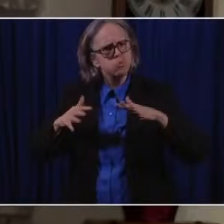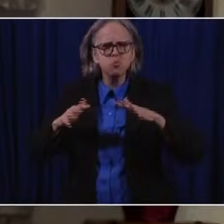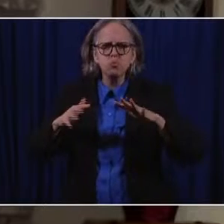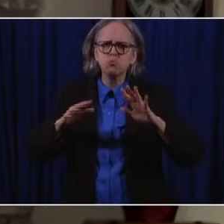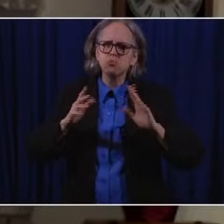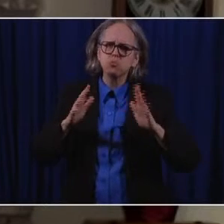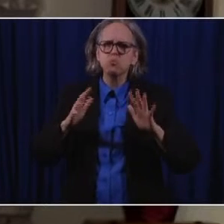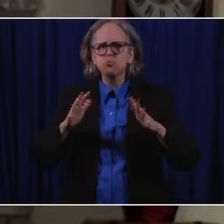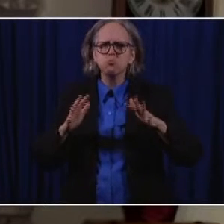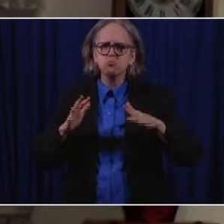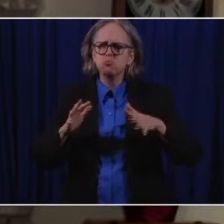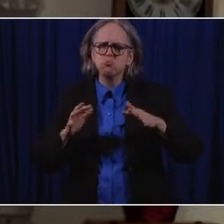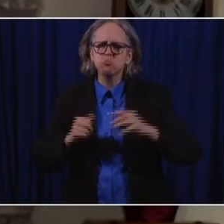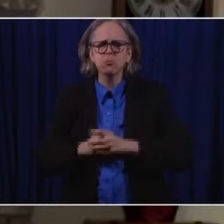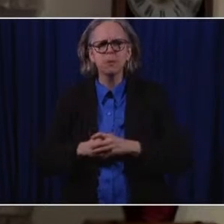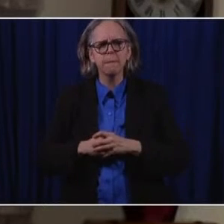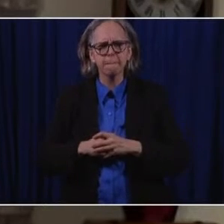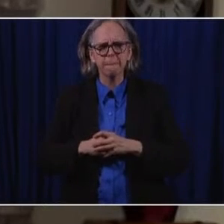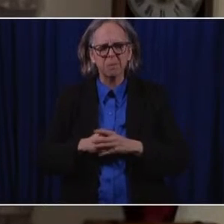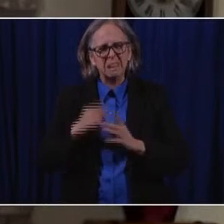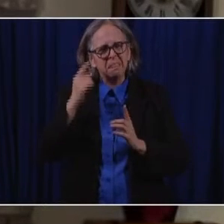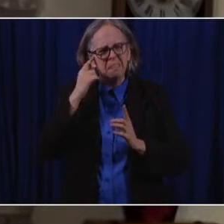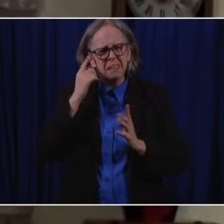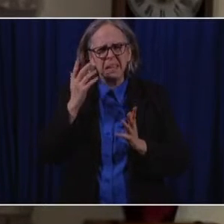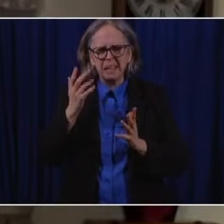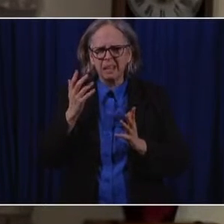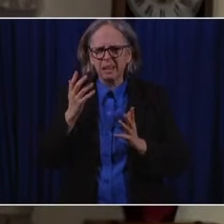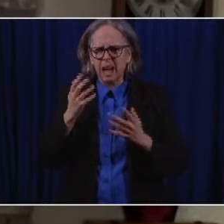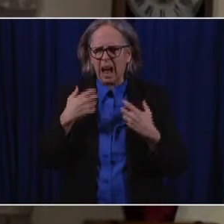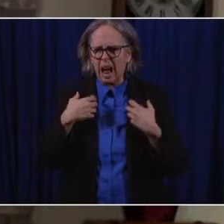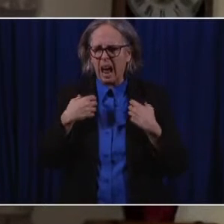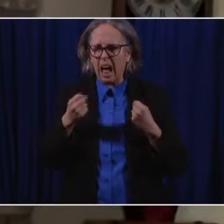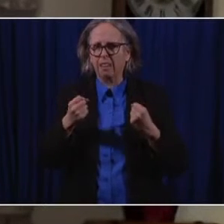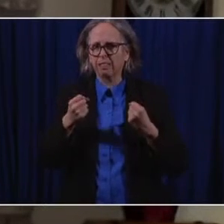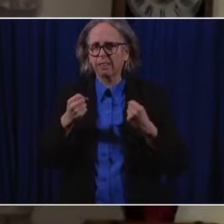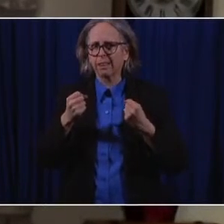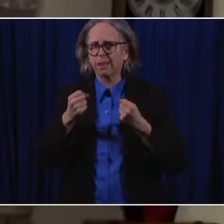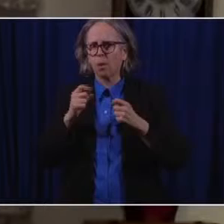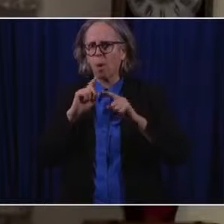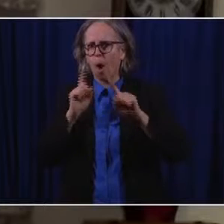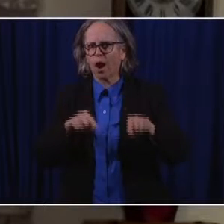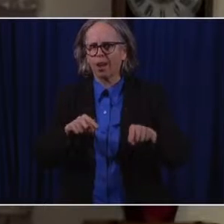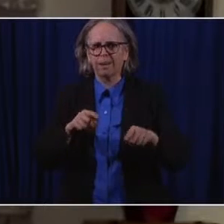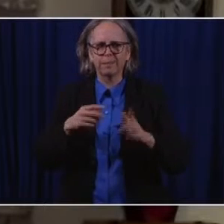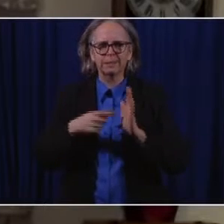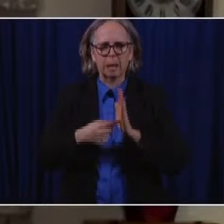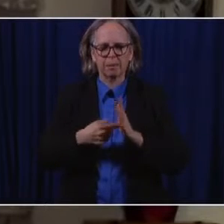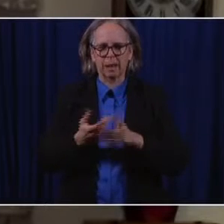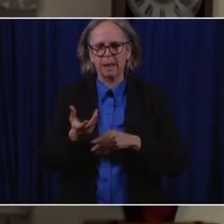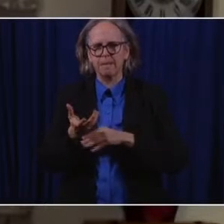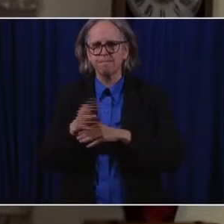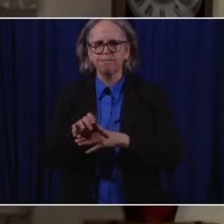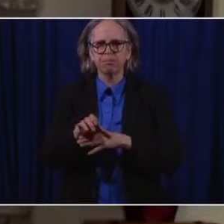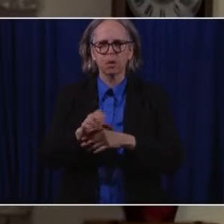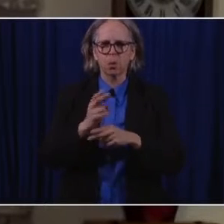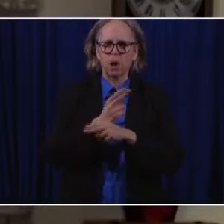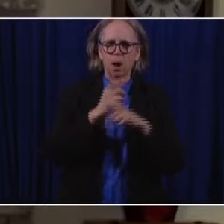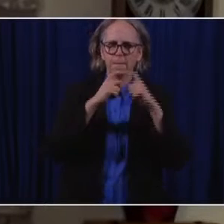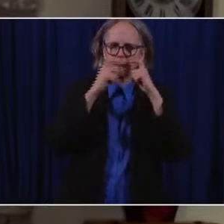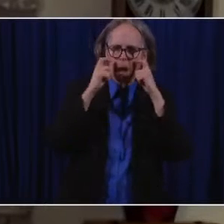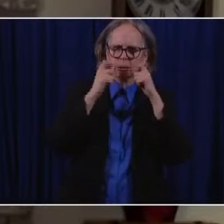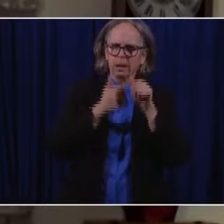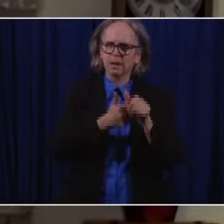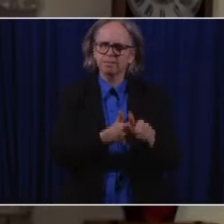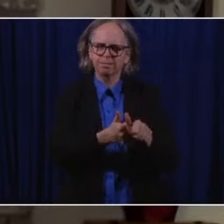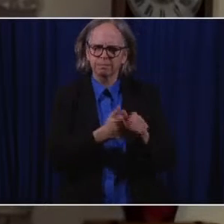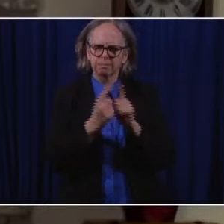health orders, the fact that we are now enforcing the mask and that the mask compliance is way up across